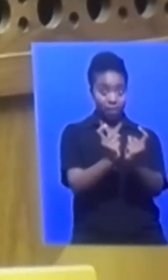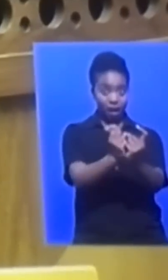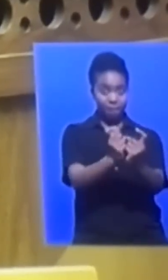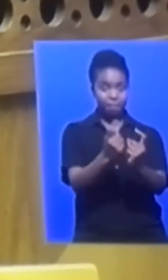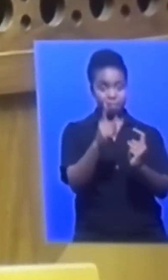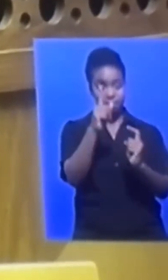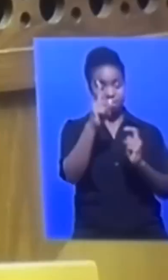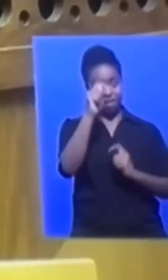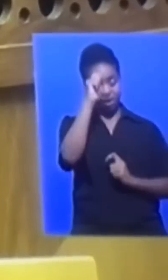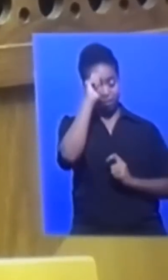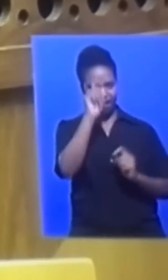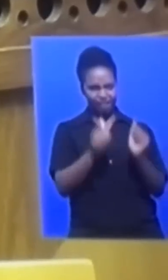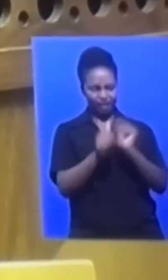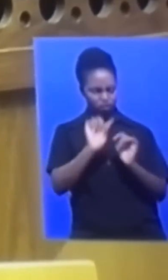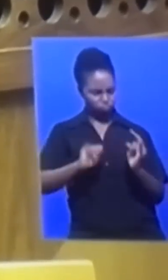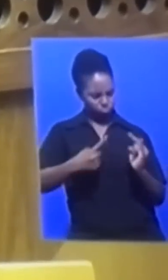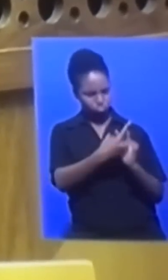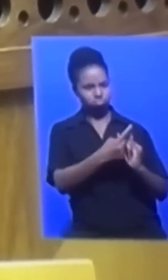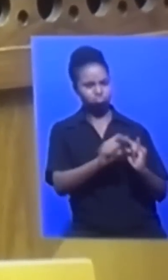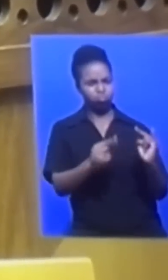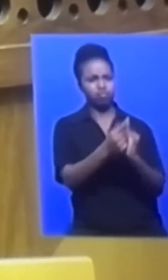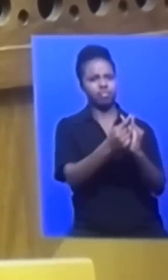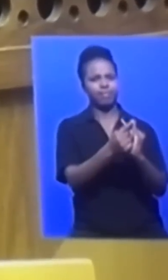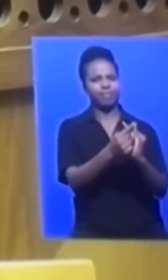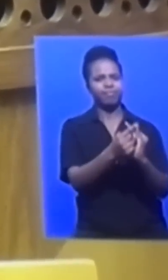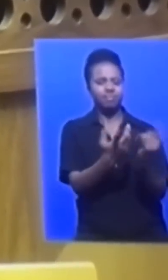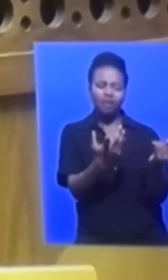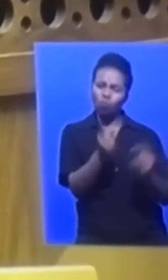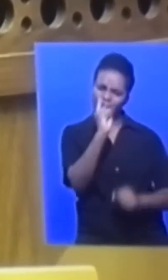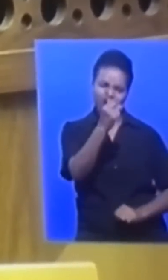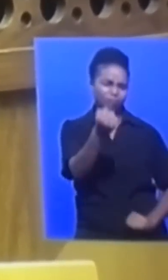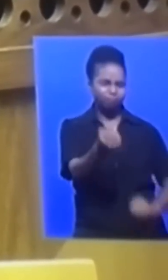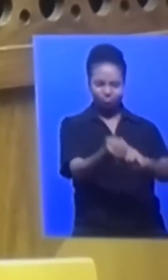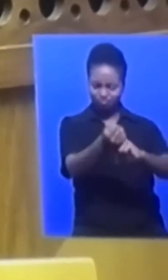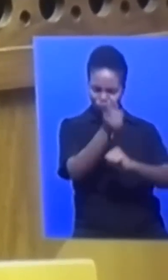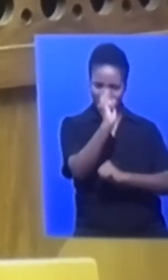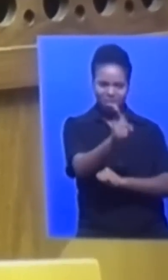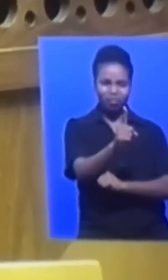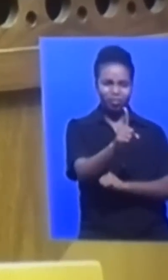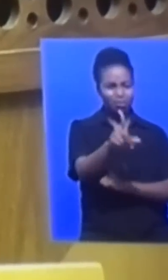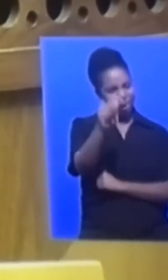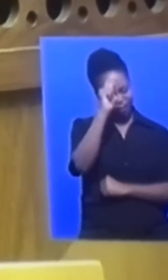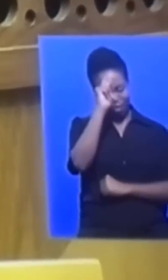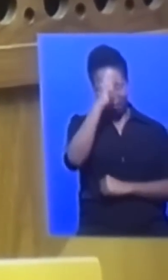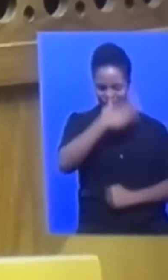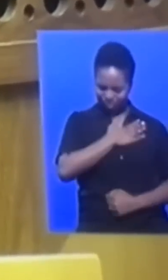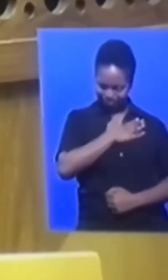We must give them support, absolutely, they made us proud.